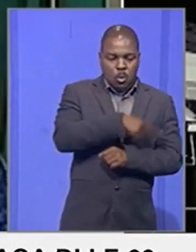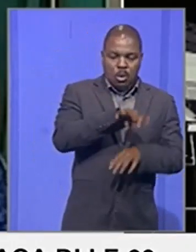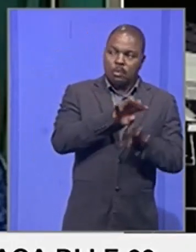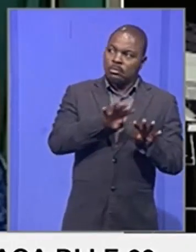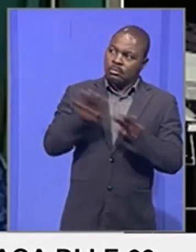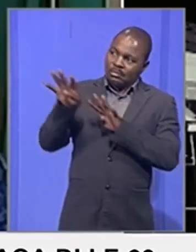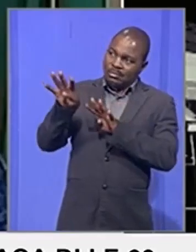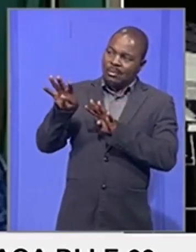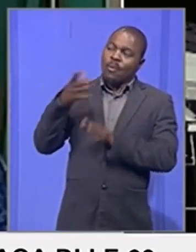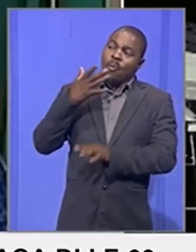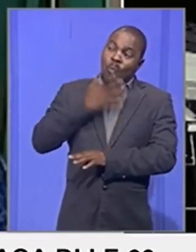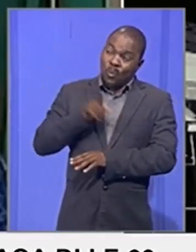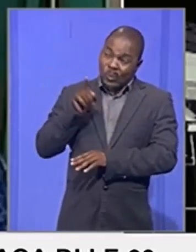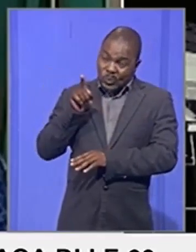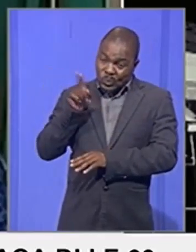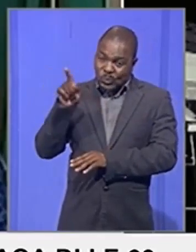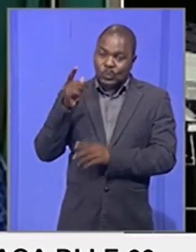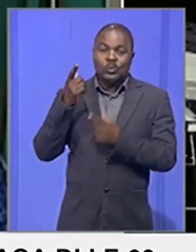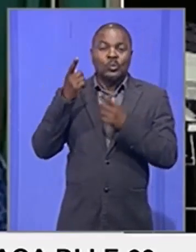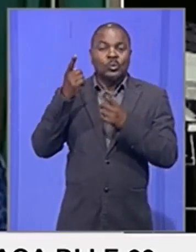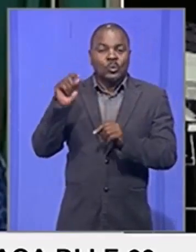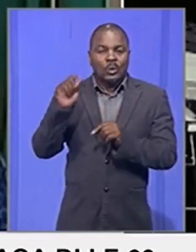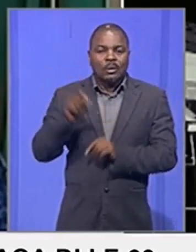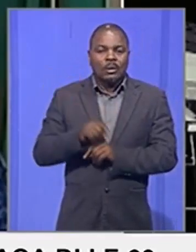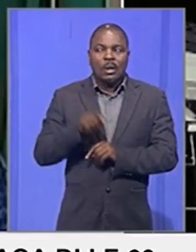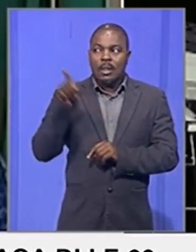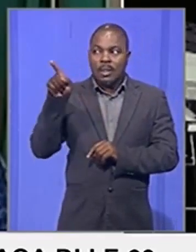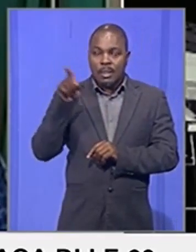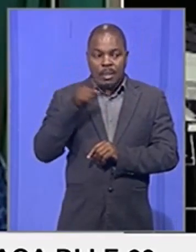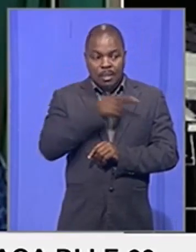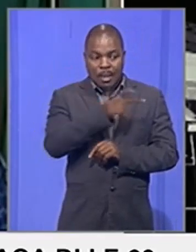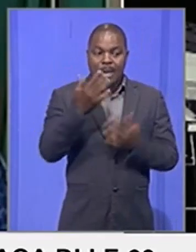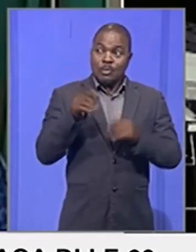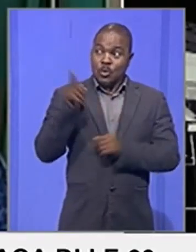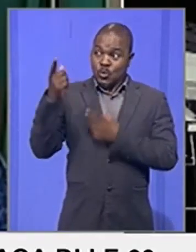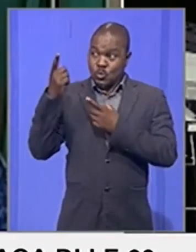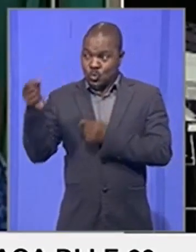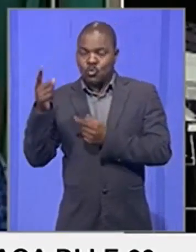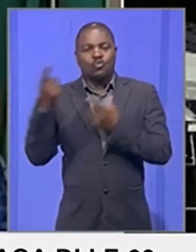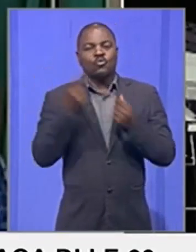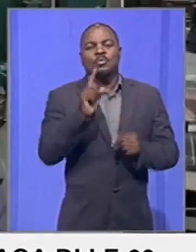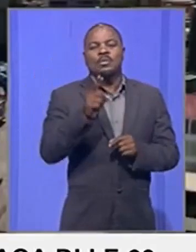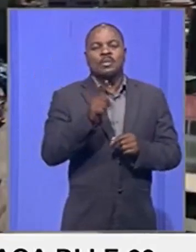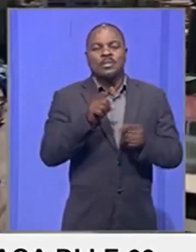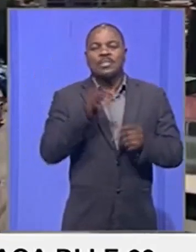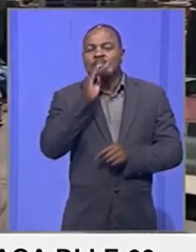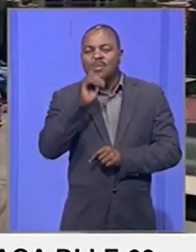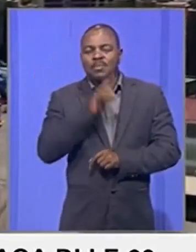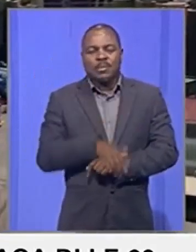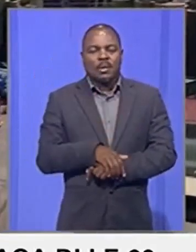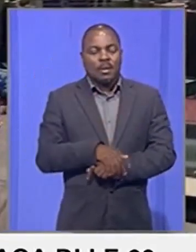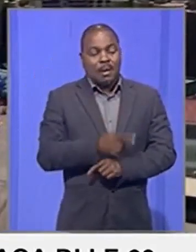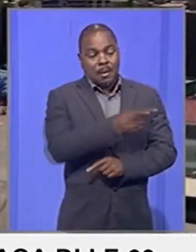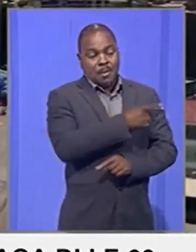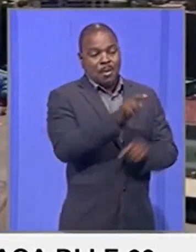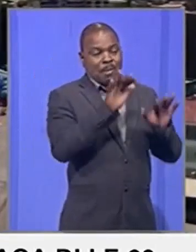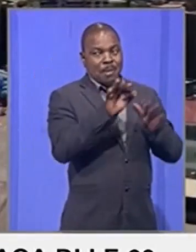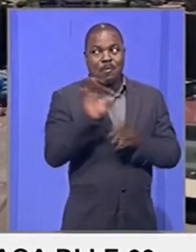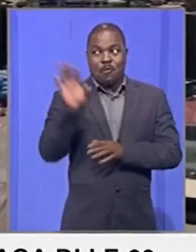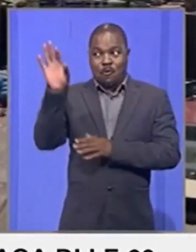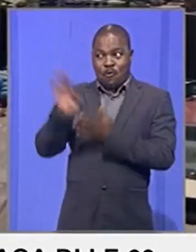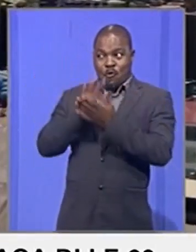seen not in a negative way, but they must be seen in a positive way. It's a challenge